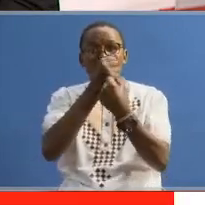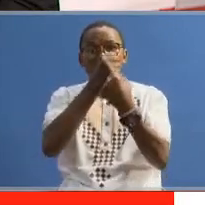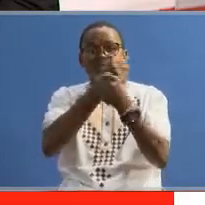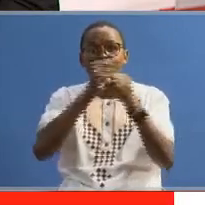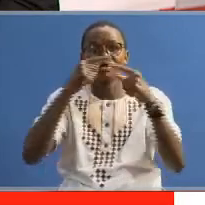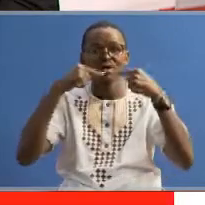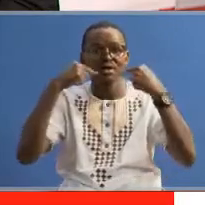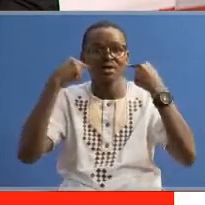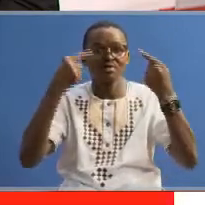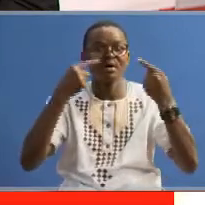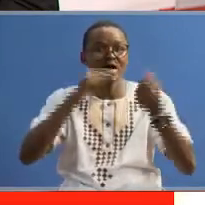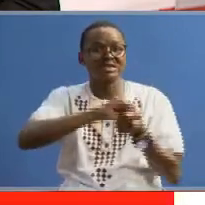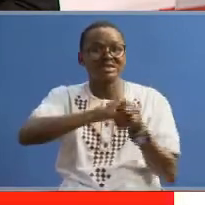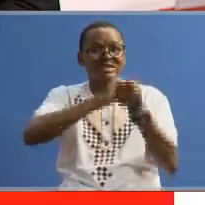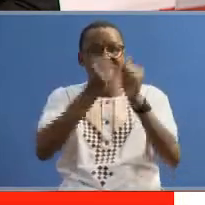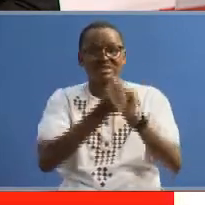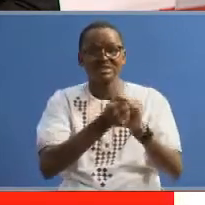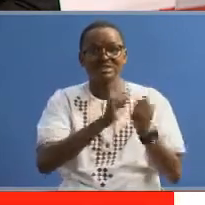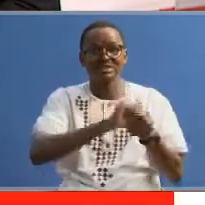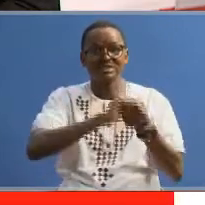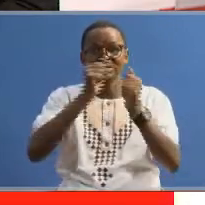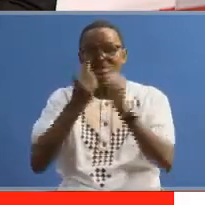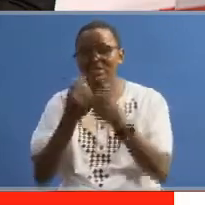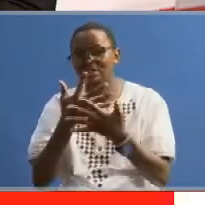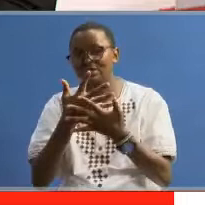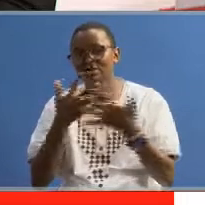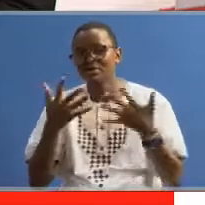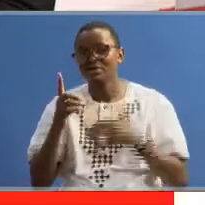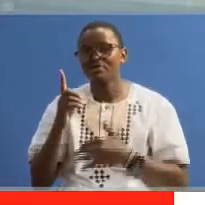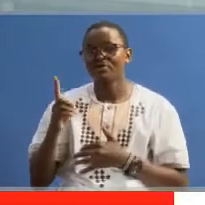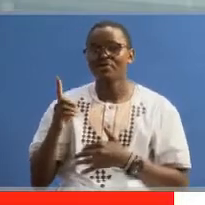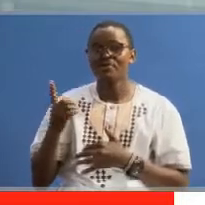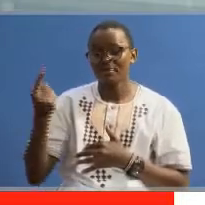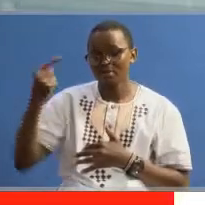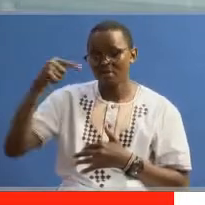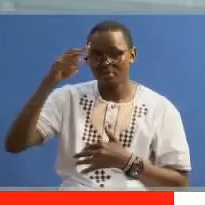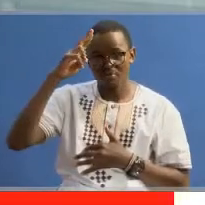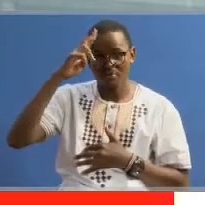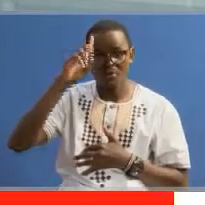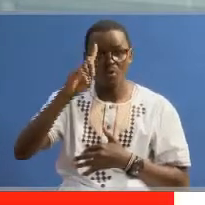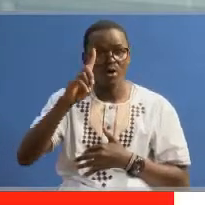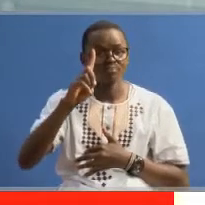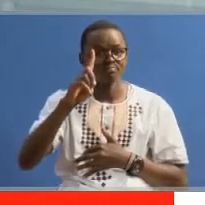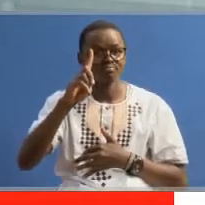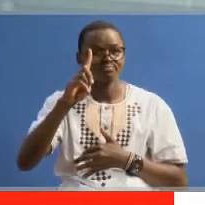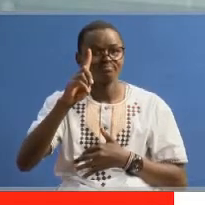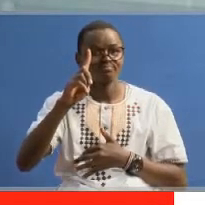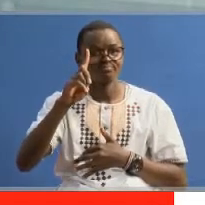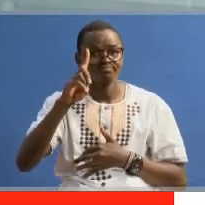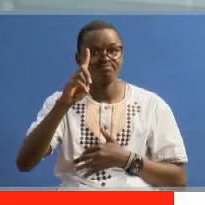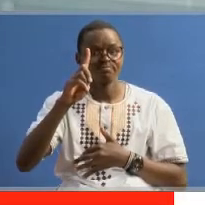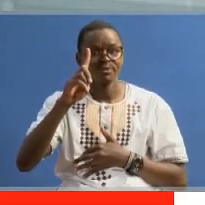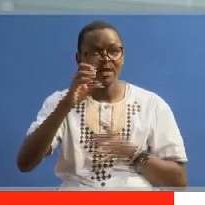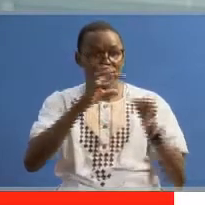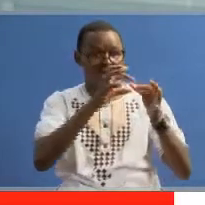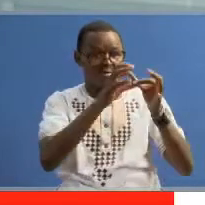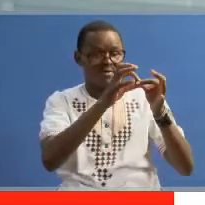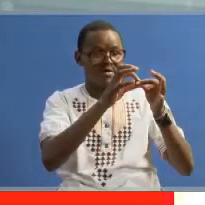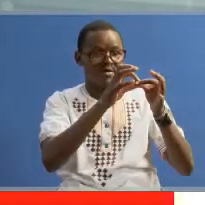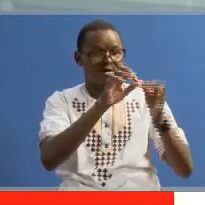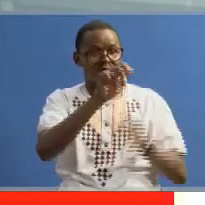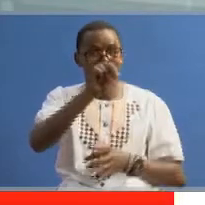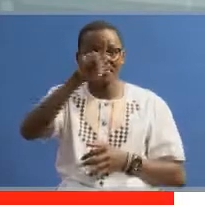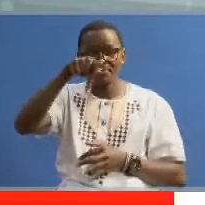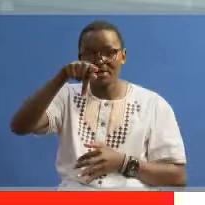a raft of reforms. Right. Some of them was this, he brought the police under one command. Right. So APs and